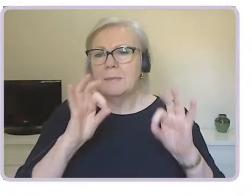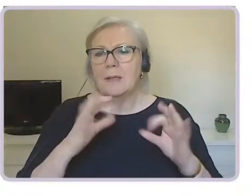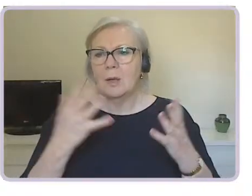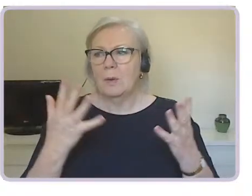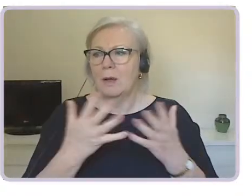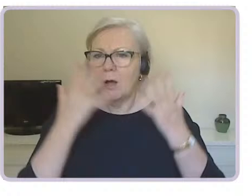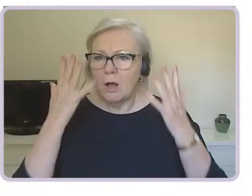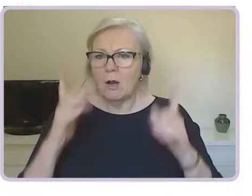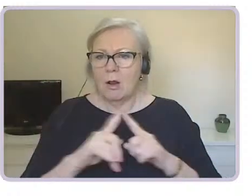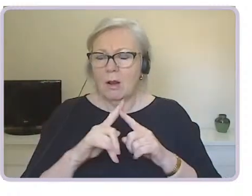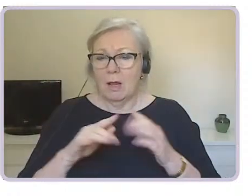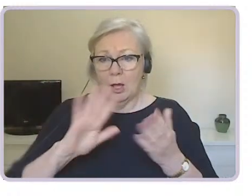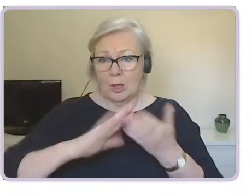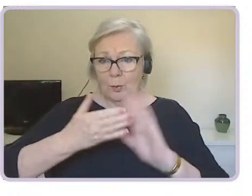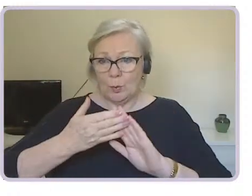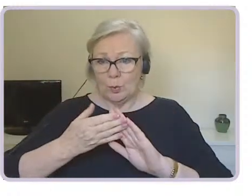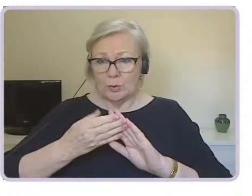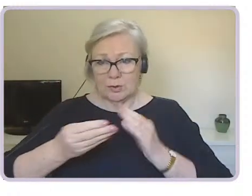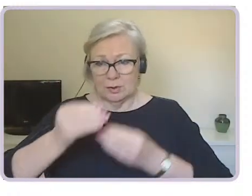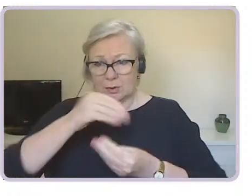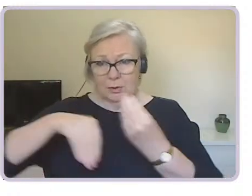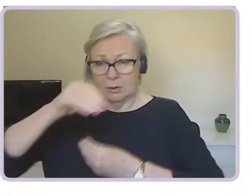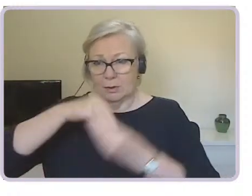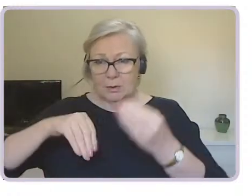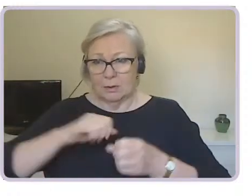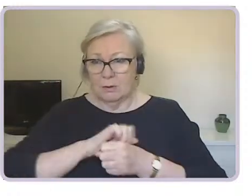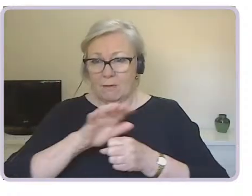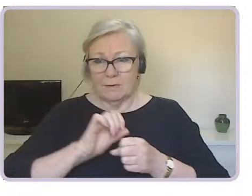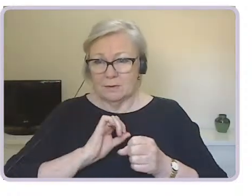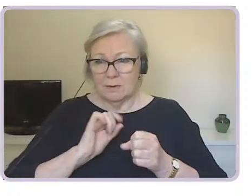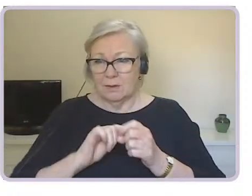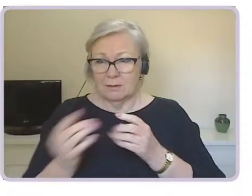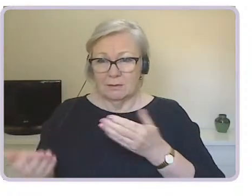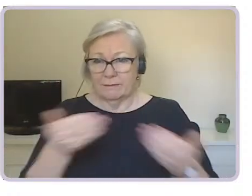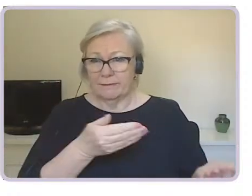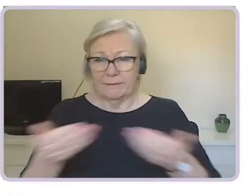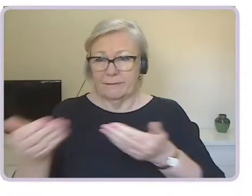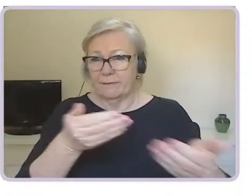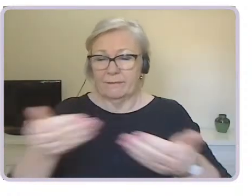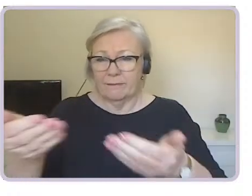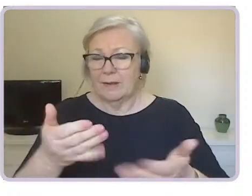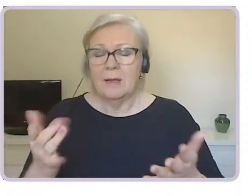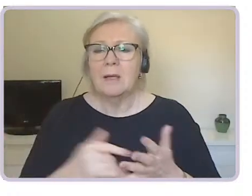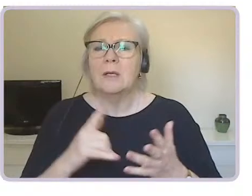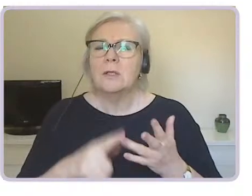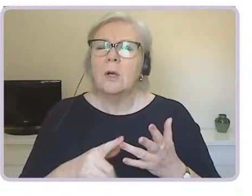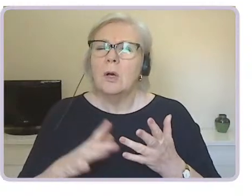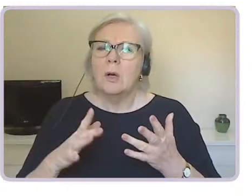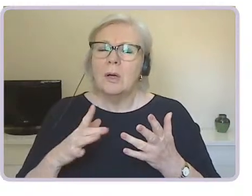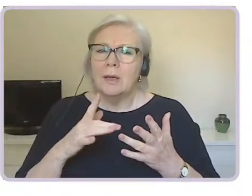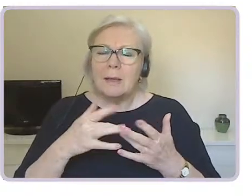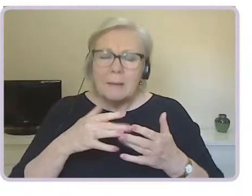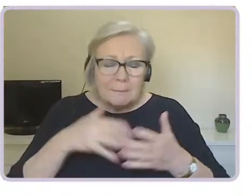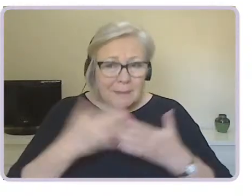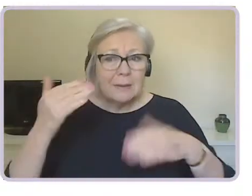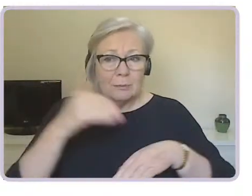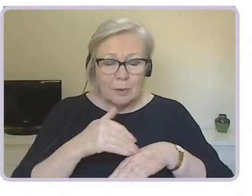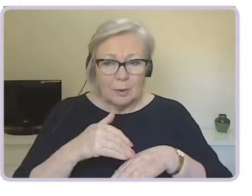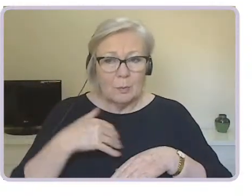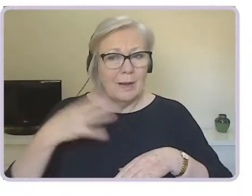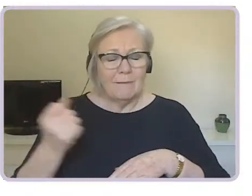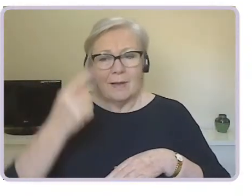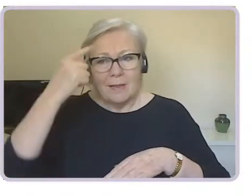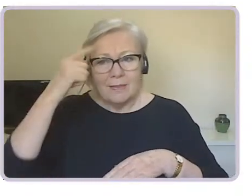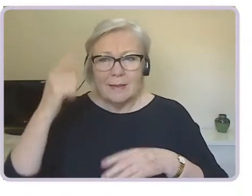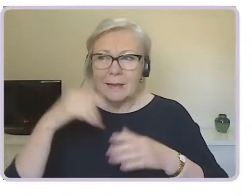transmission. I recognise this is a difficult problem, and we need to think innovatively about how we could